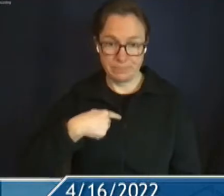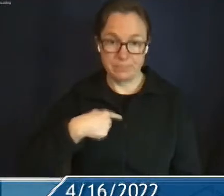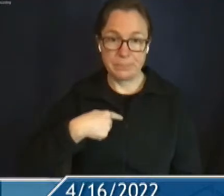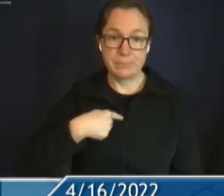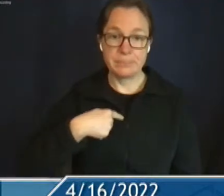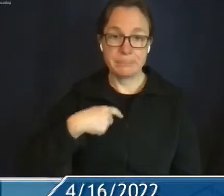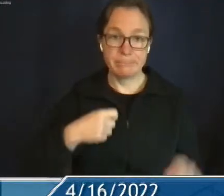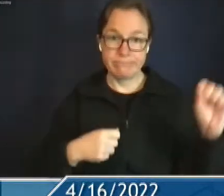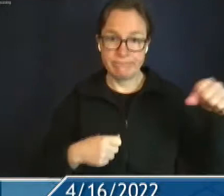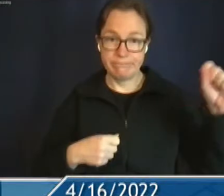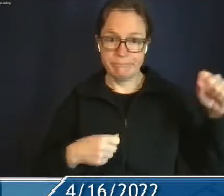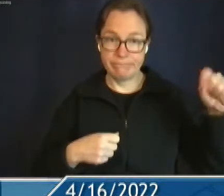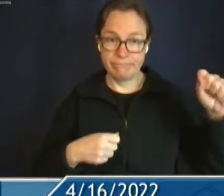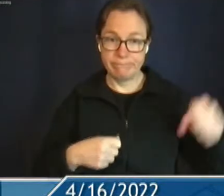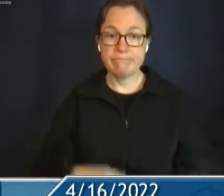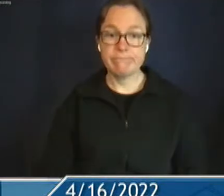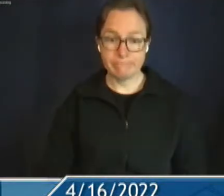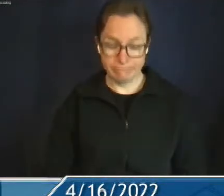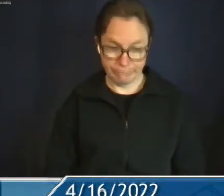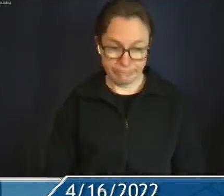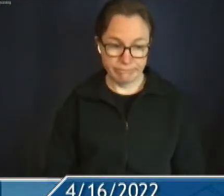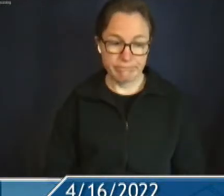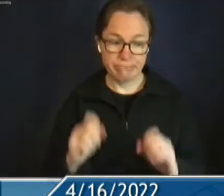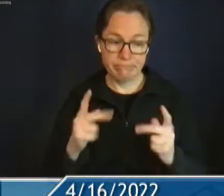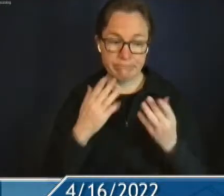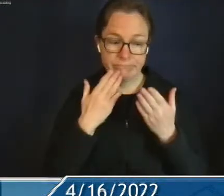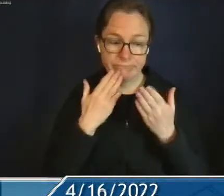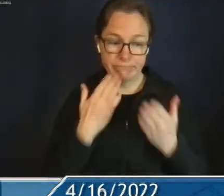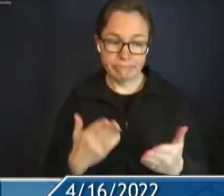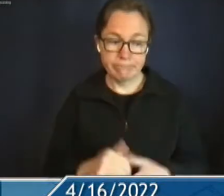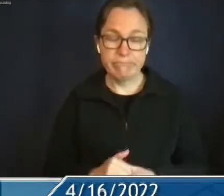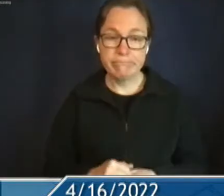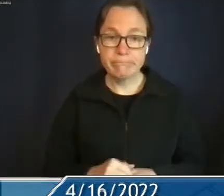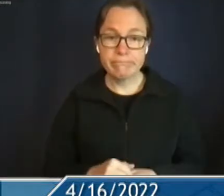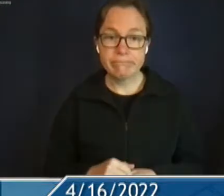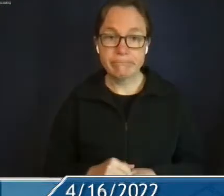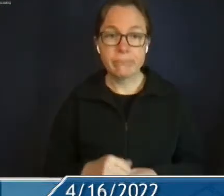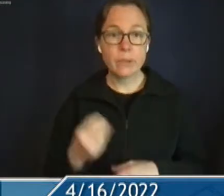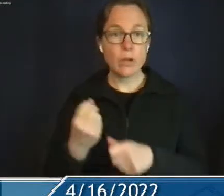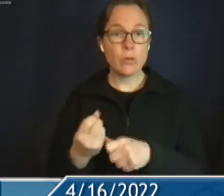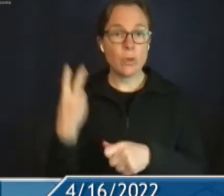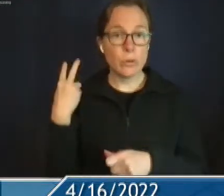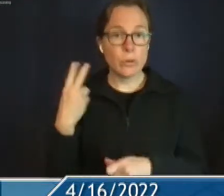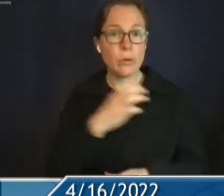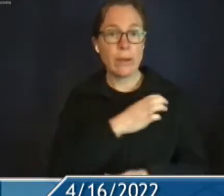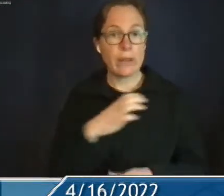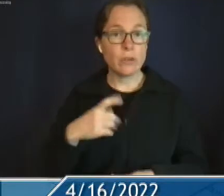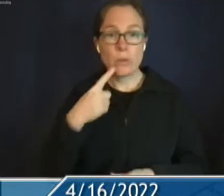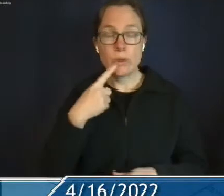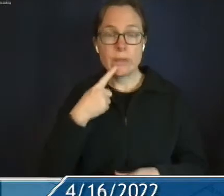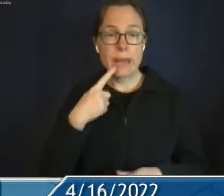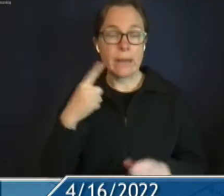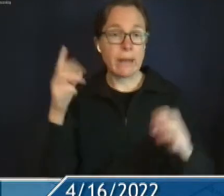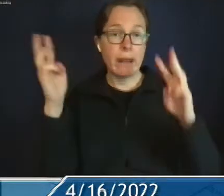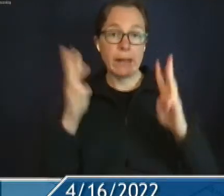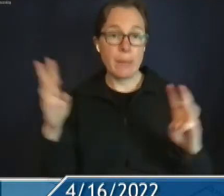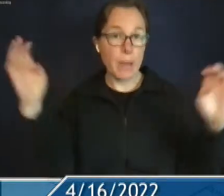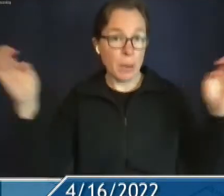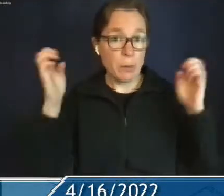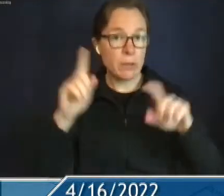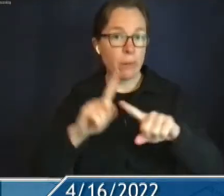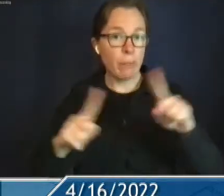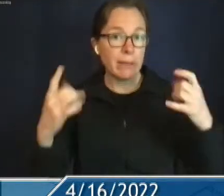Yes. You can. Okay, thank you. 2 years ago, Council declared a climate emergency, and yet we still have